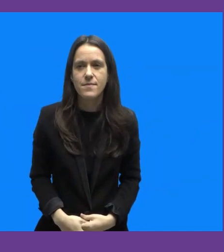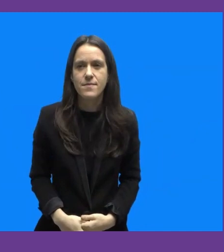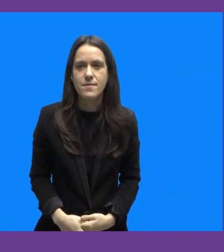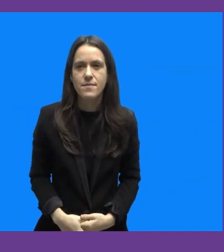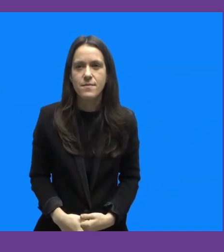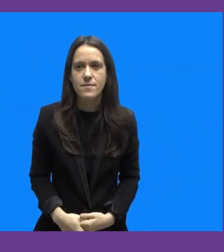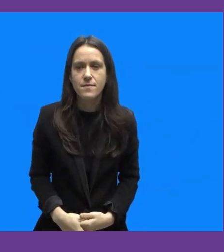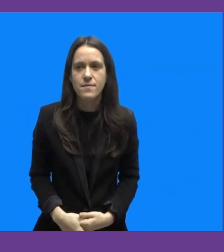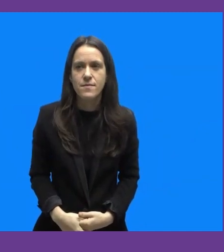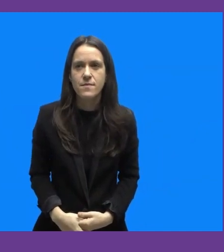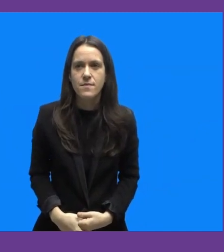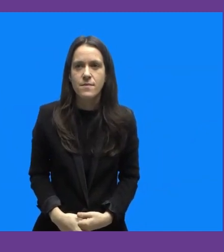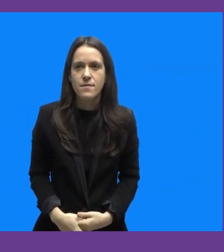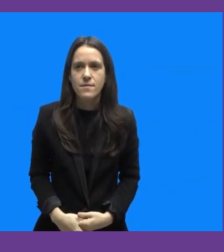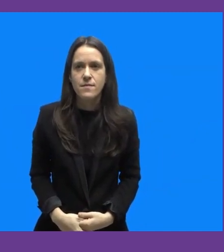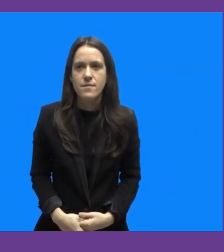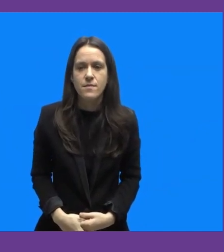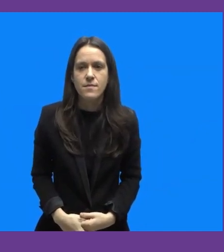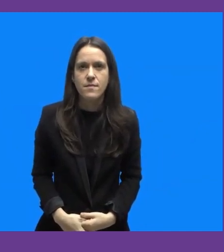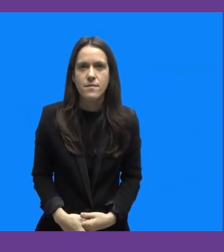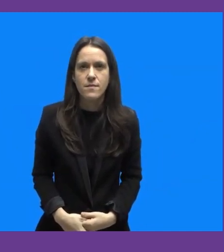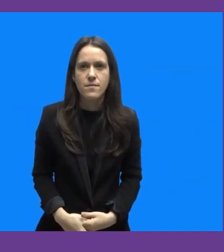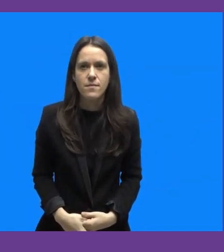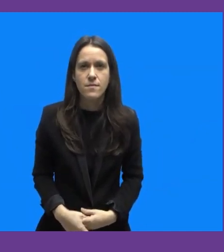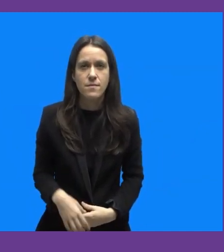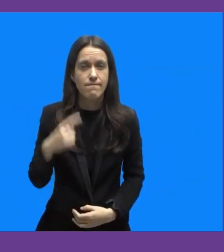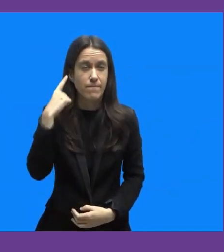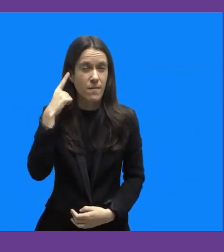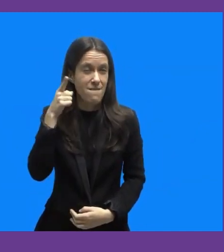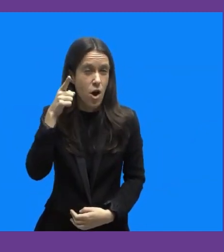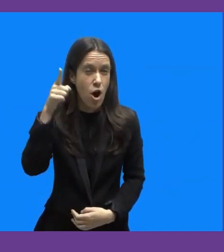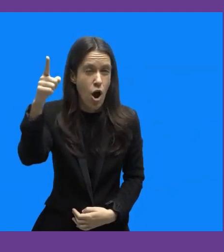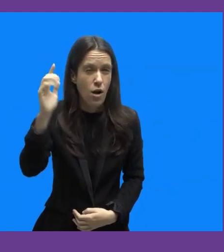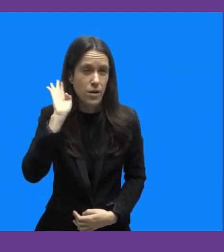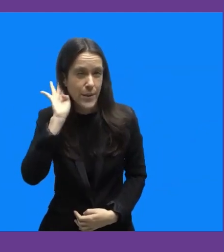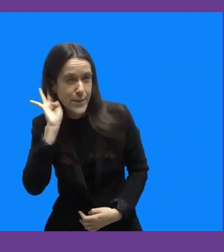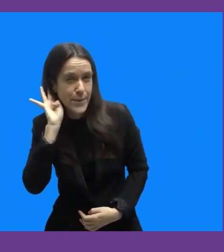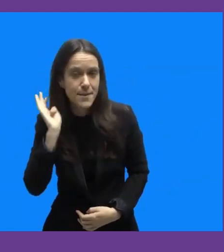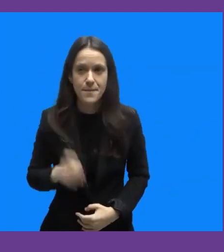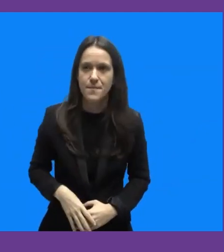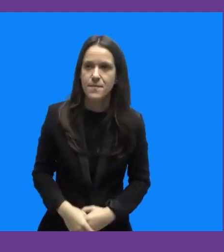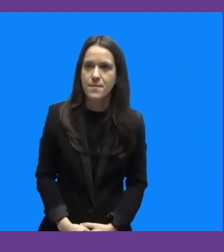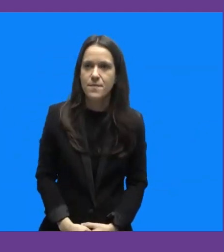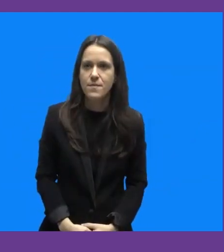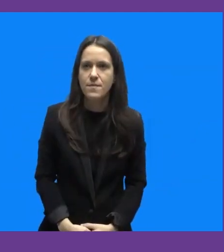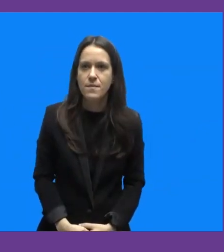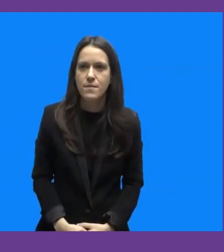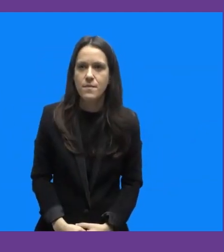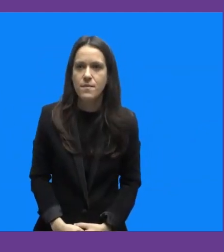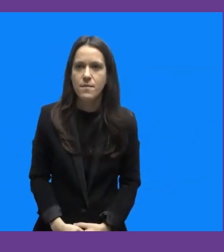Yes. Okay. Good morning. Thank you for your presentation, wonderful presentation. Well, just to